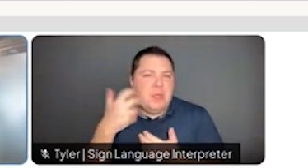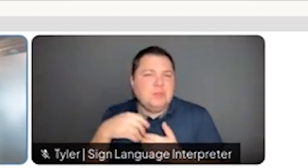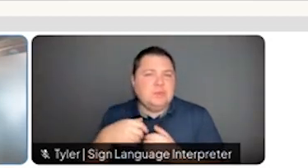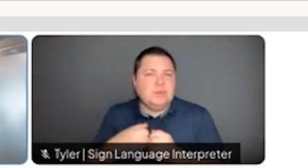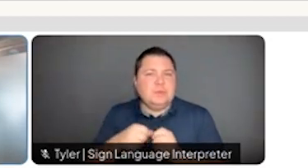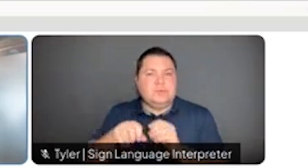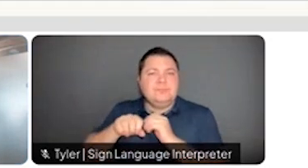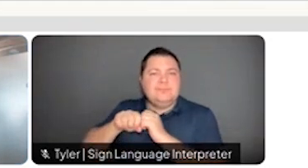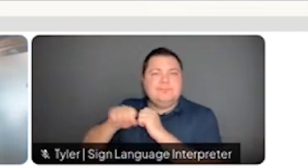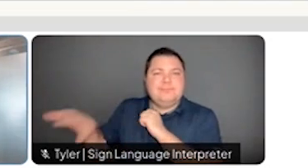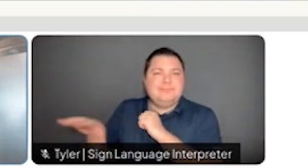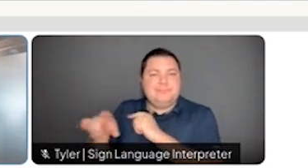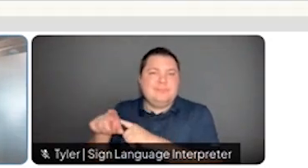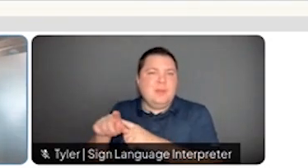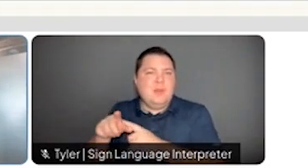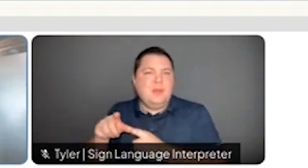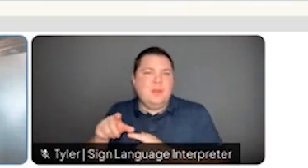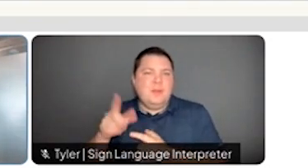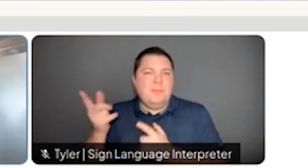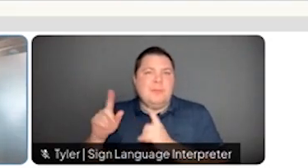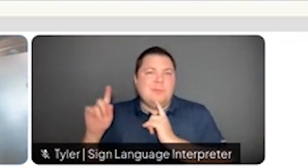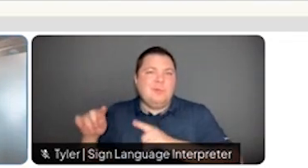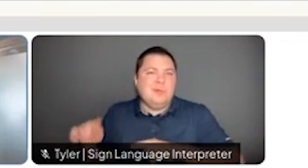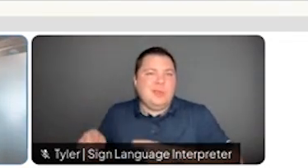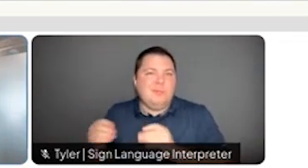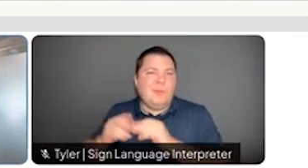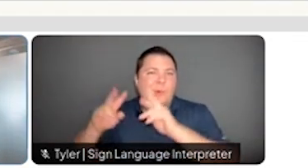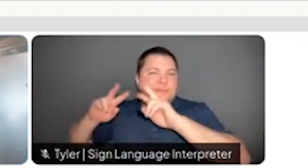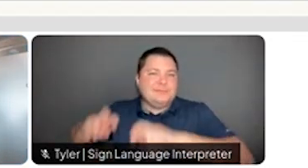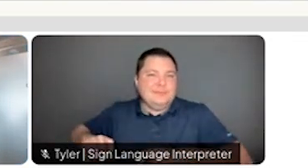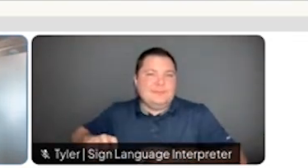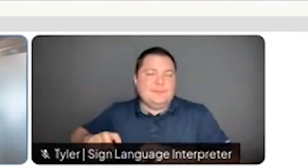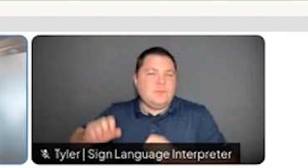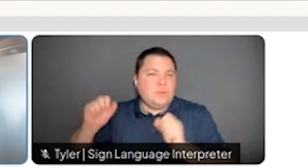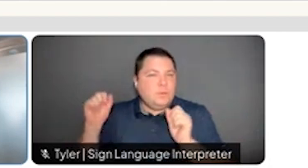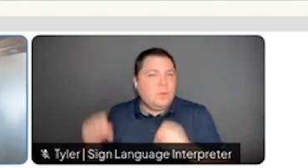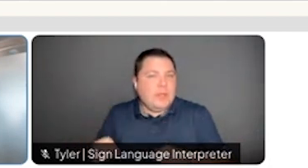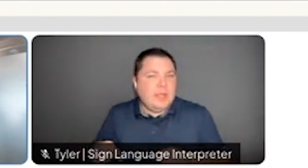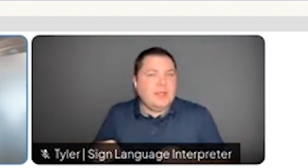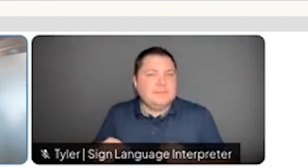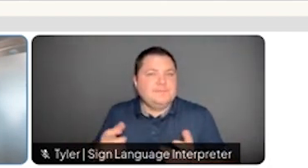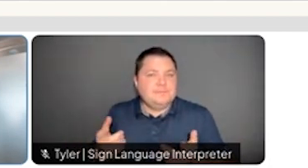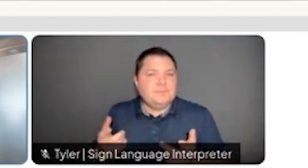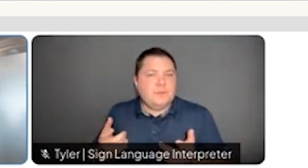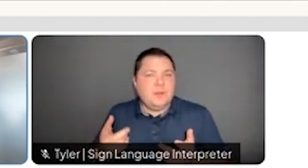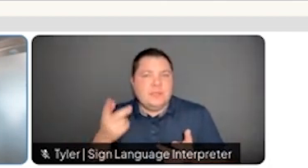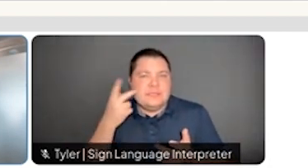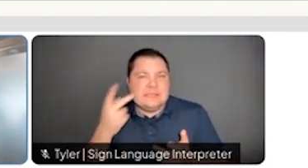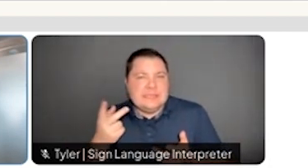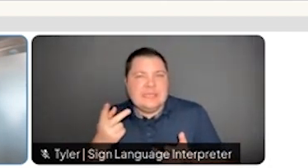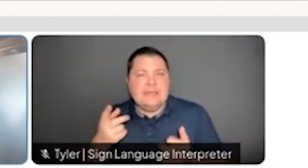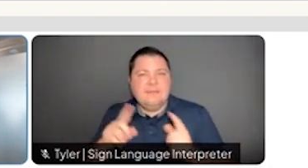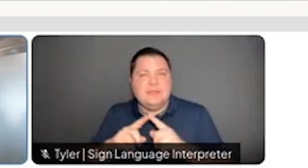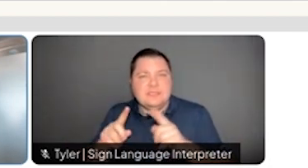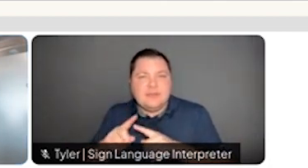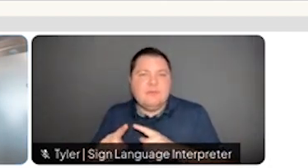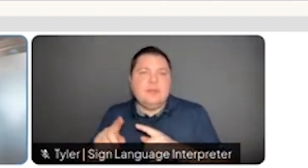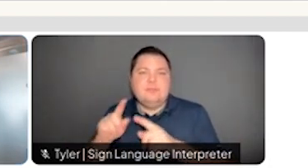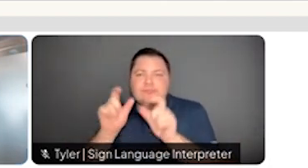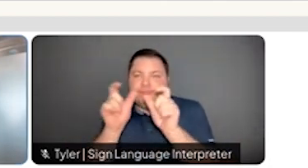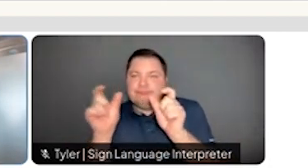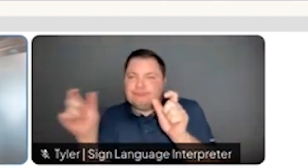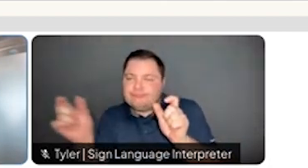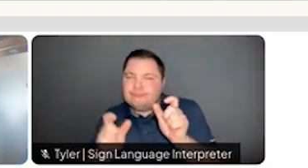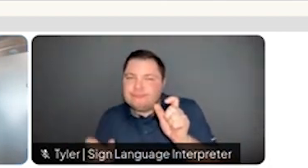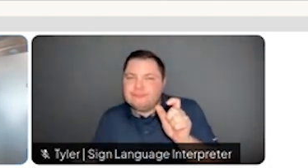and start to report and do greater analysis, you can also do that, as you can see in invested capital and unreturned invested capital